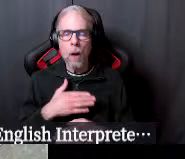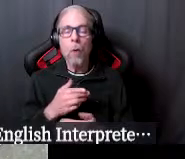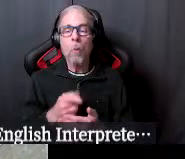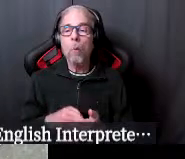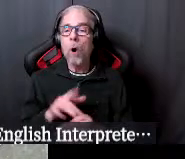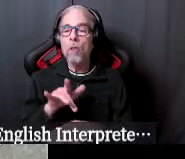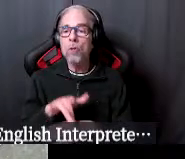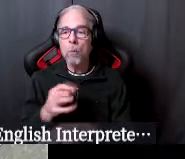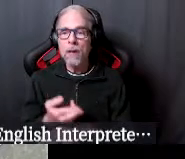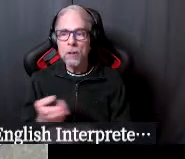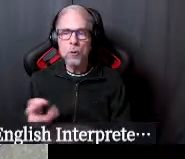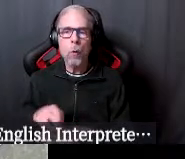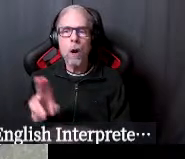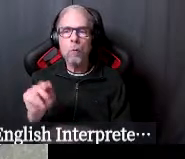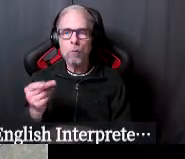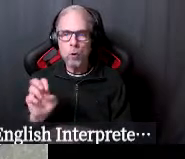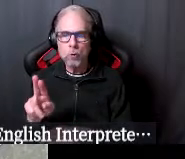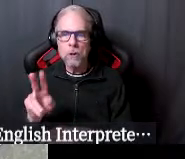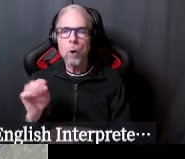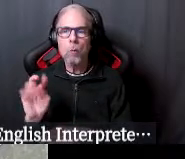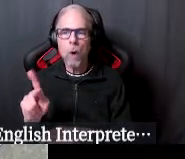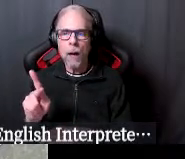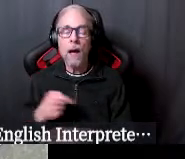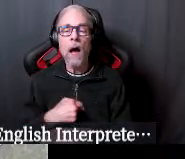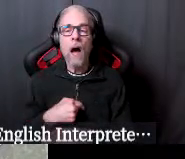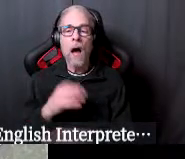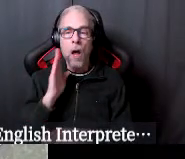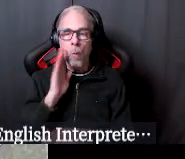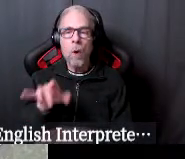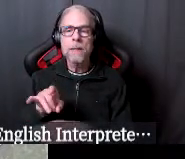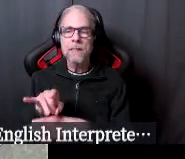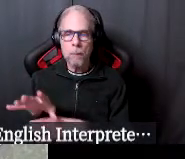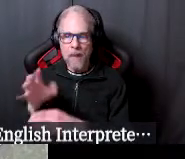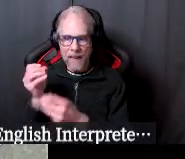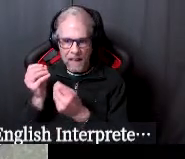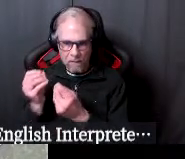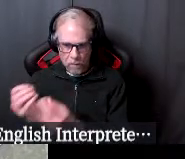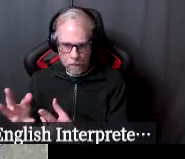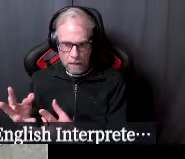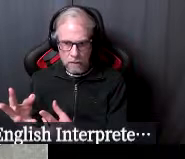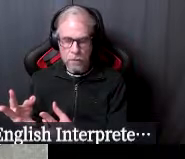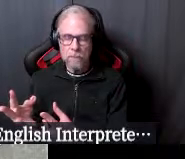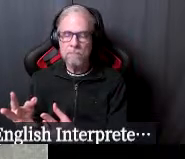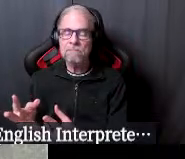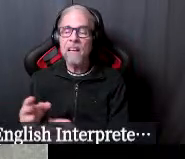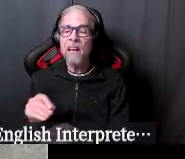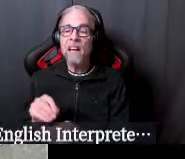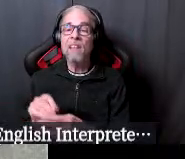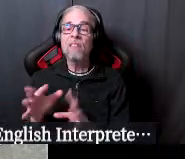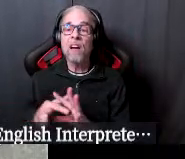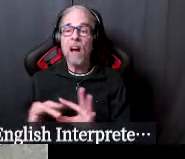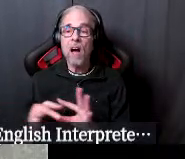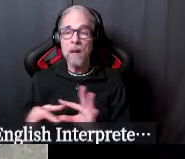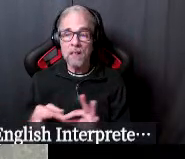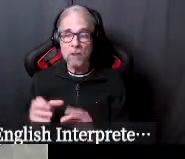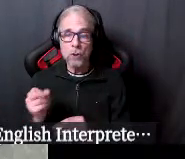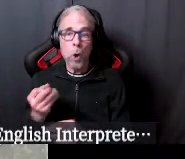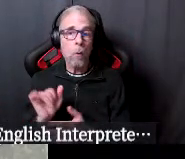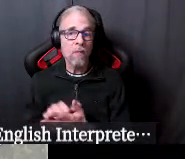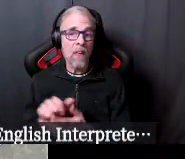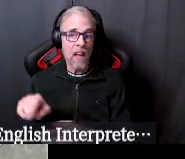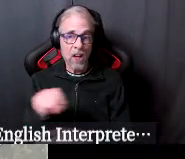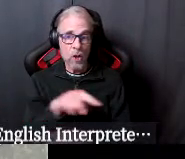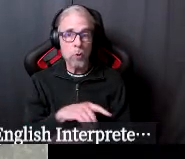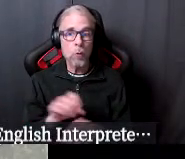of Rooster Rock is. And I will submit information in the comments so that you can reach